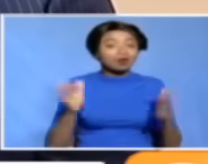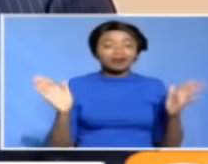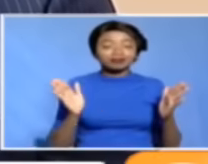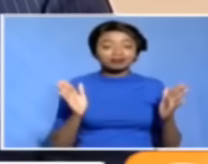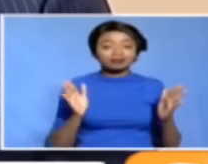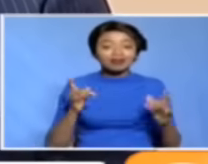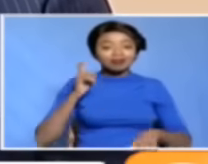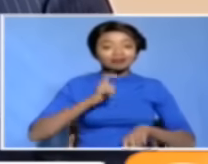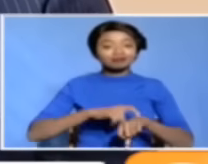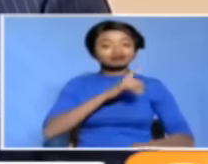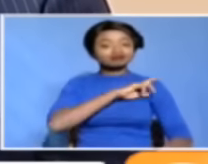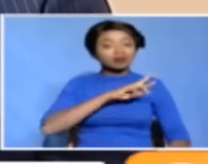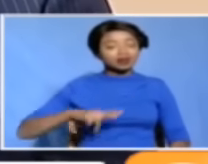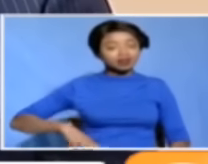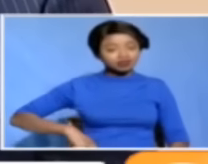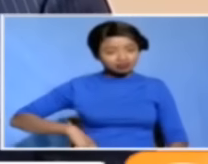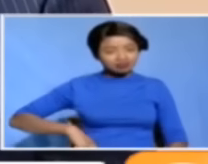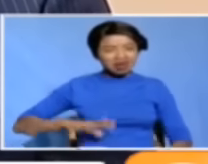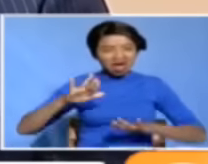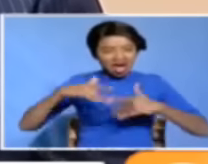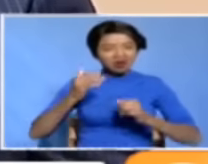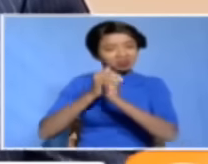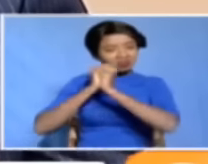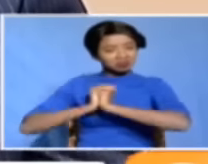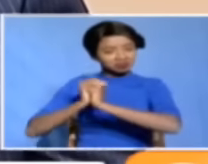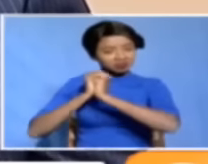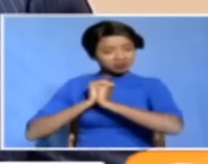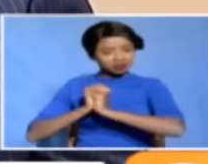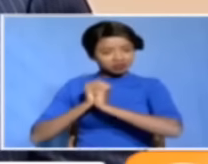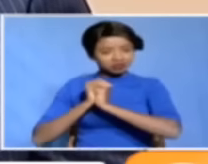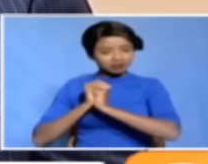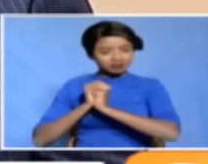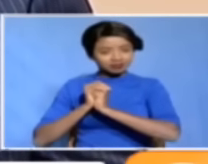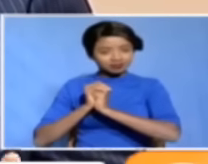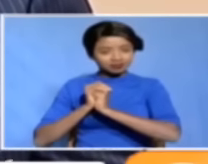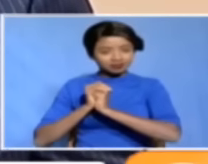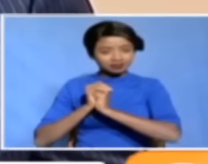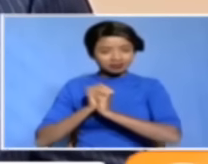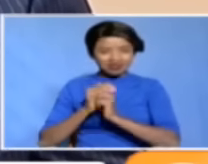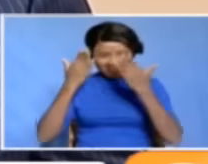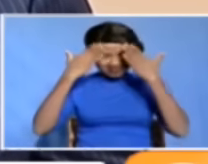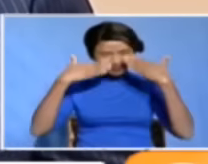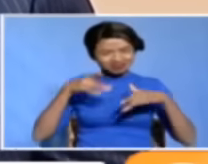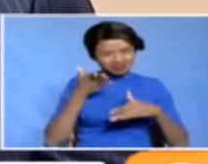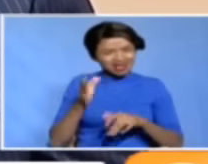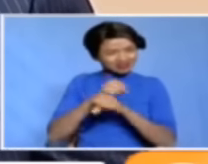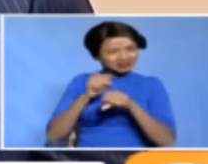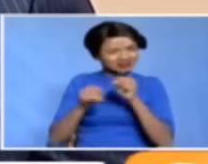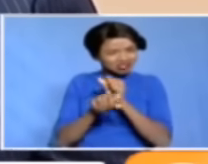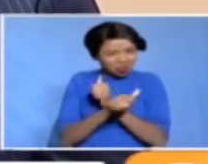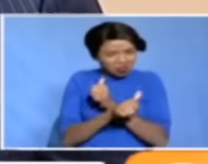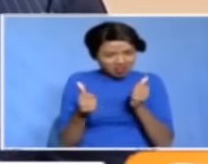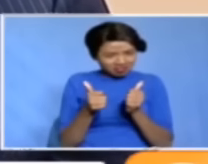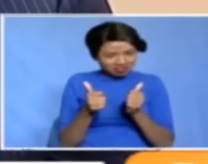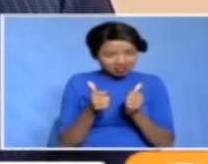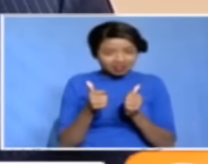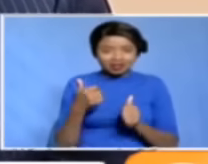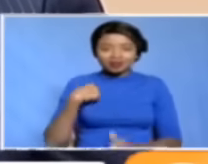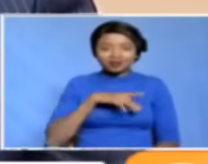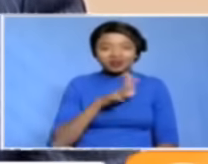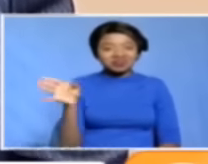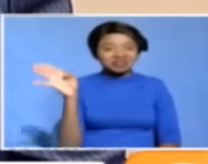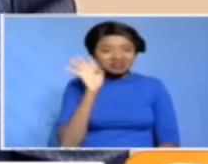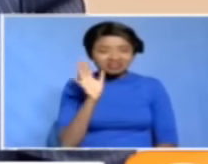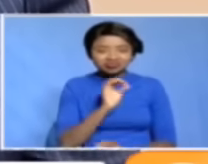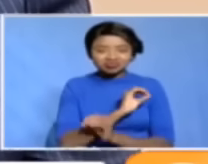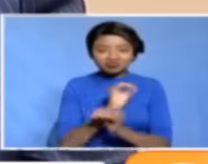to our religion, how we worship, and Islam is a very structured religion, we will not listen to